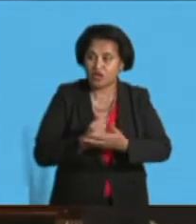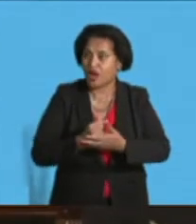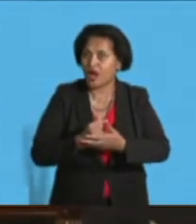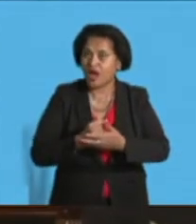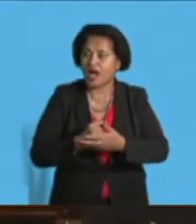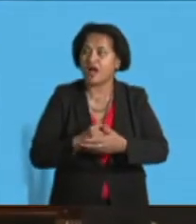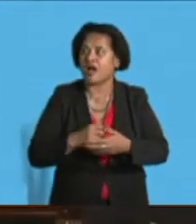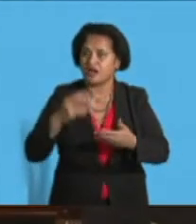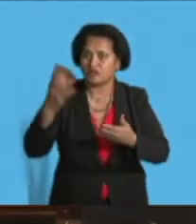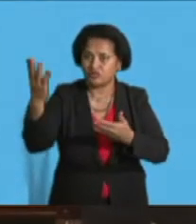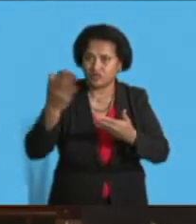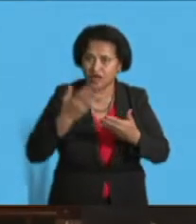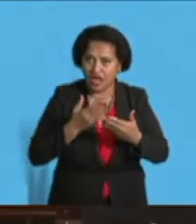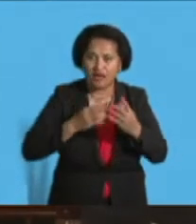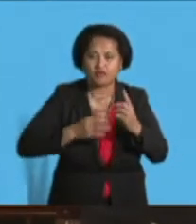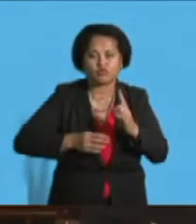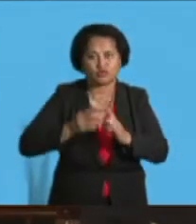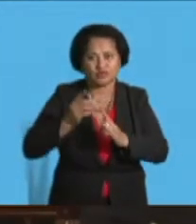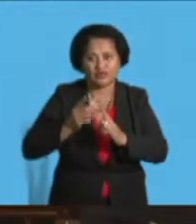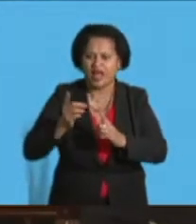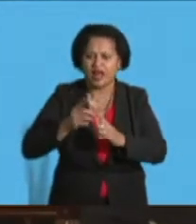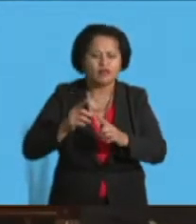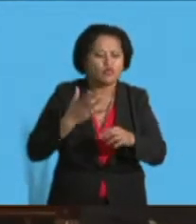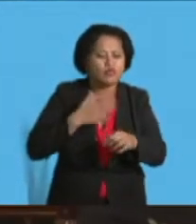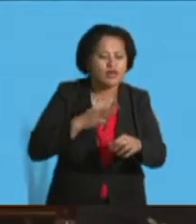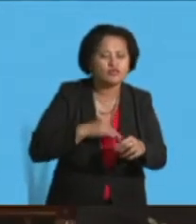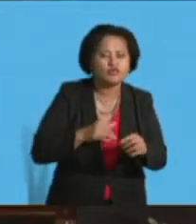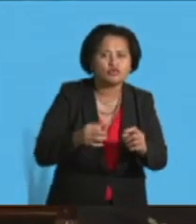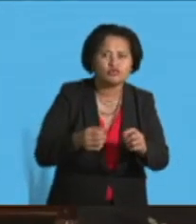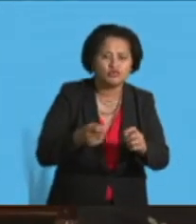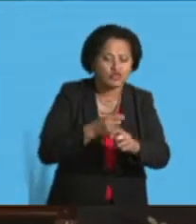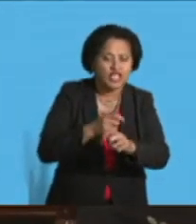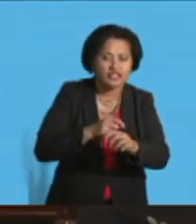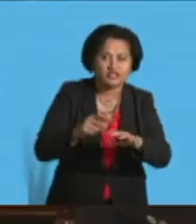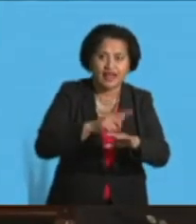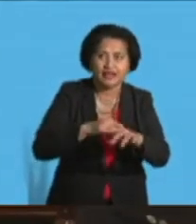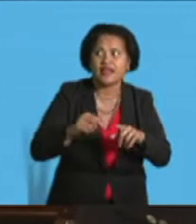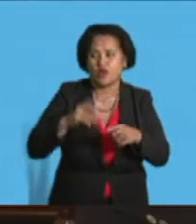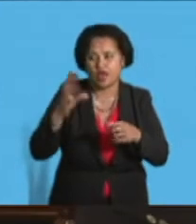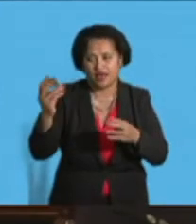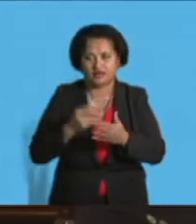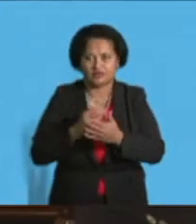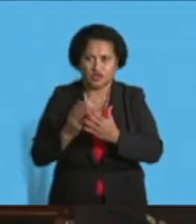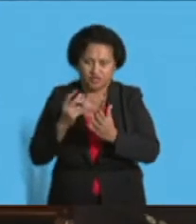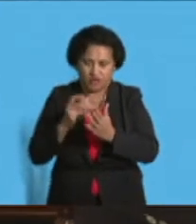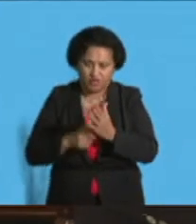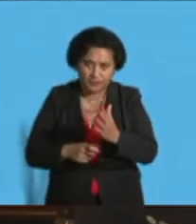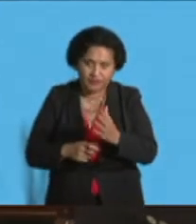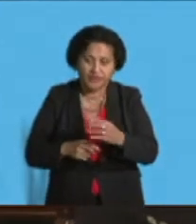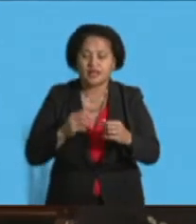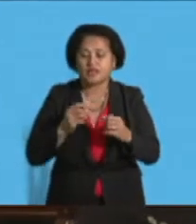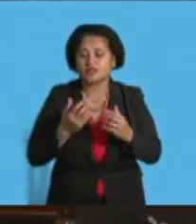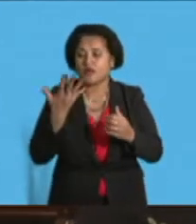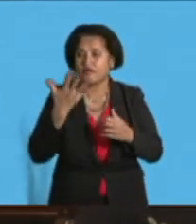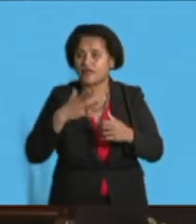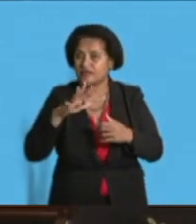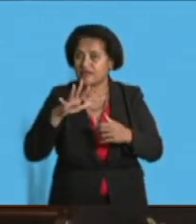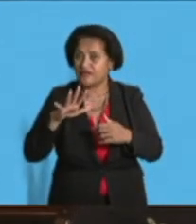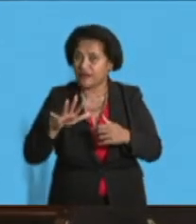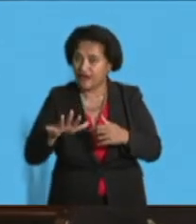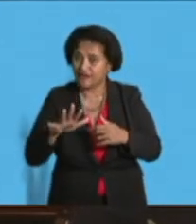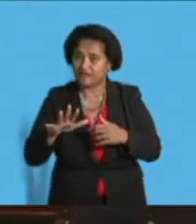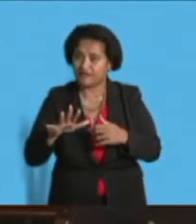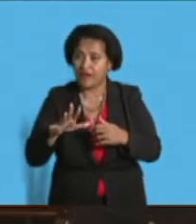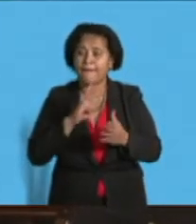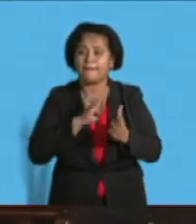cost of overall health of our natural environment. Furthermore, Madam Speaker, 55.7 million is allocated for waterways. This